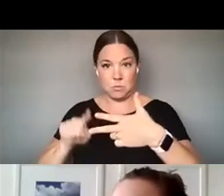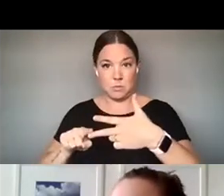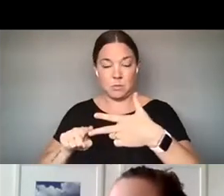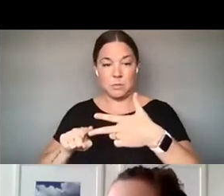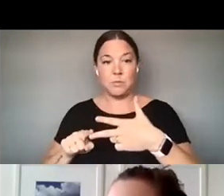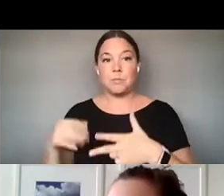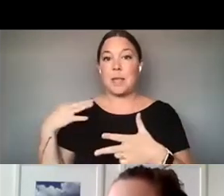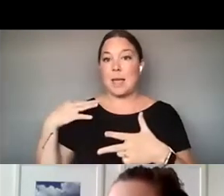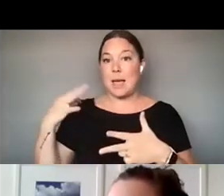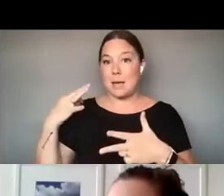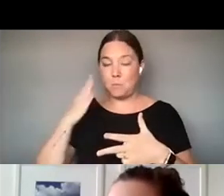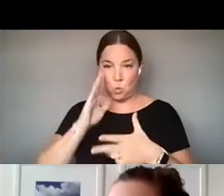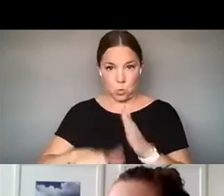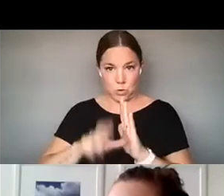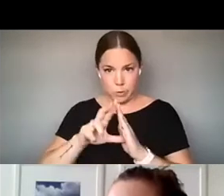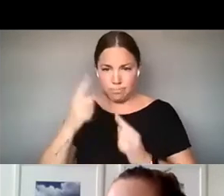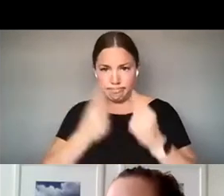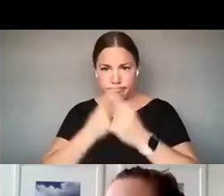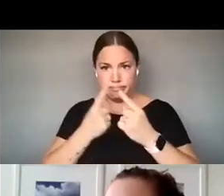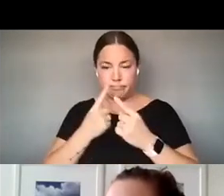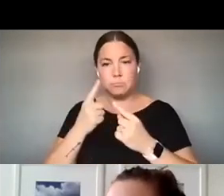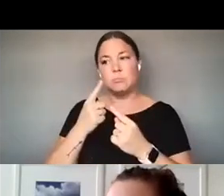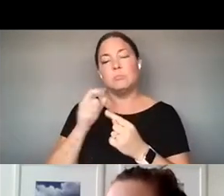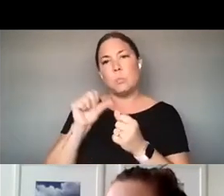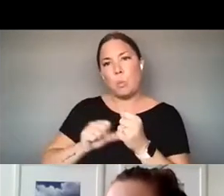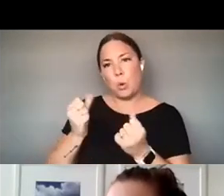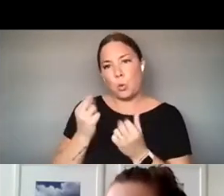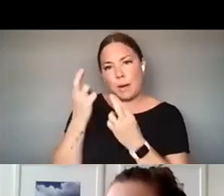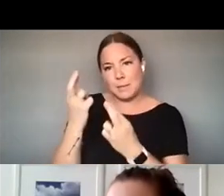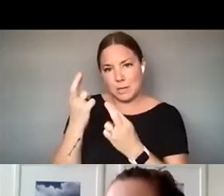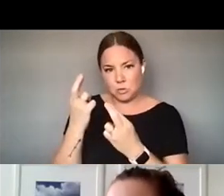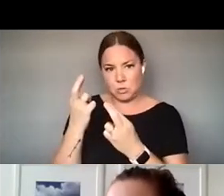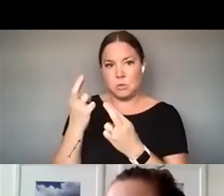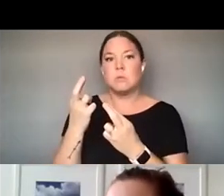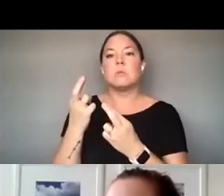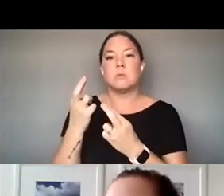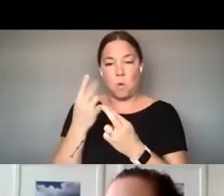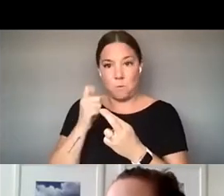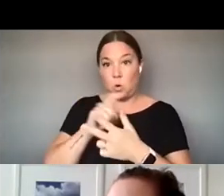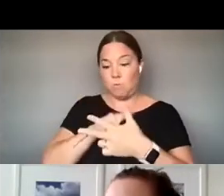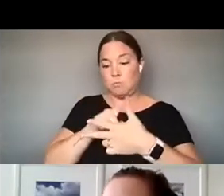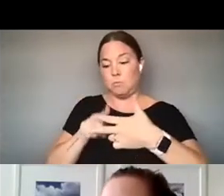Applications will be reviewed and considered for recommendation only at one of these requested amounts.